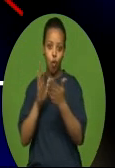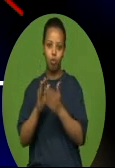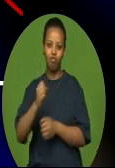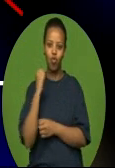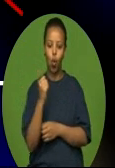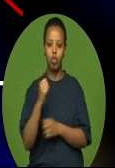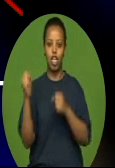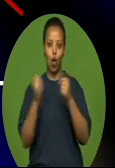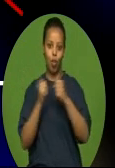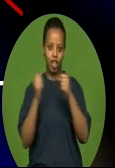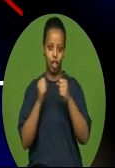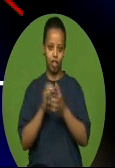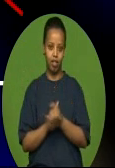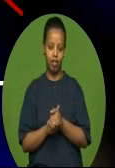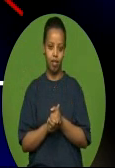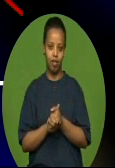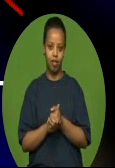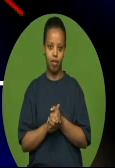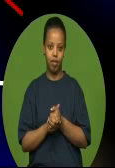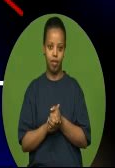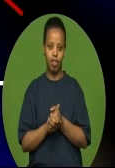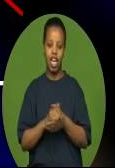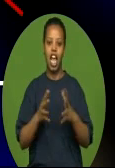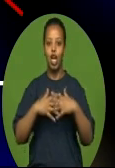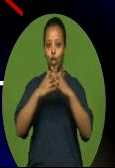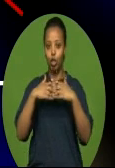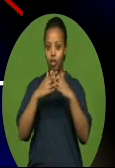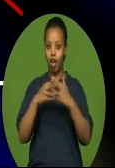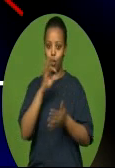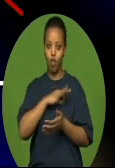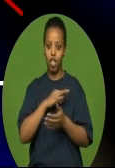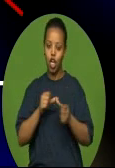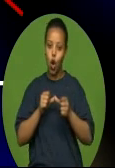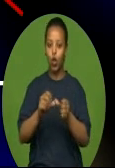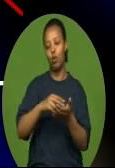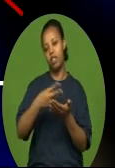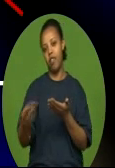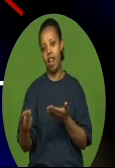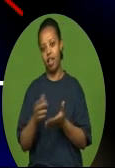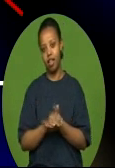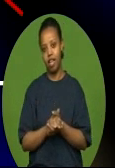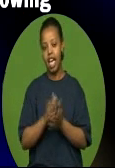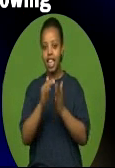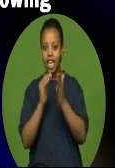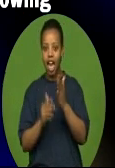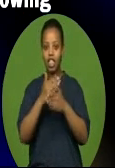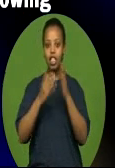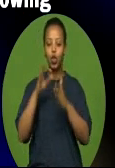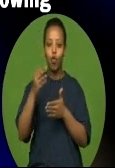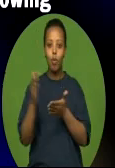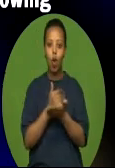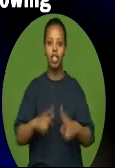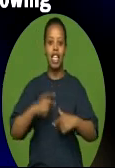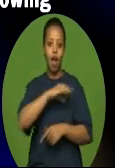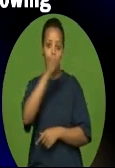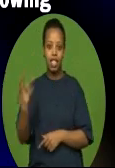Firms face strong competition. Industrial profit continues failing. The decline